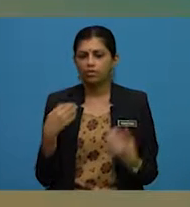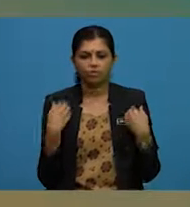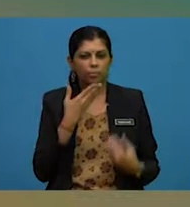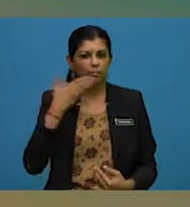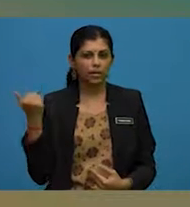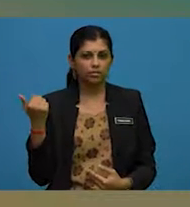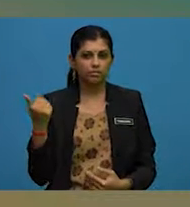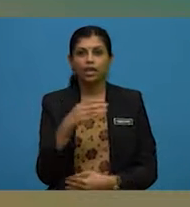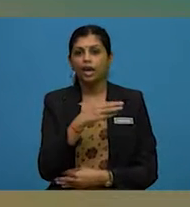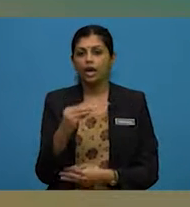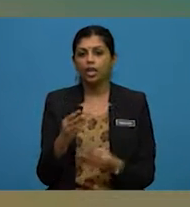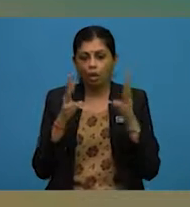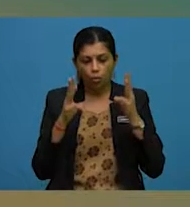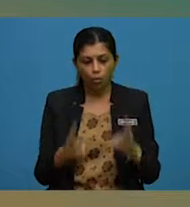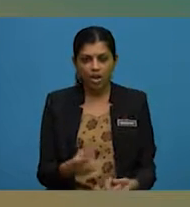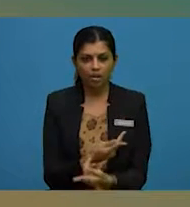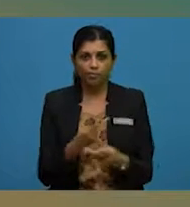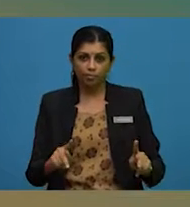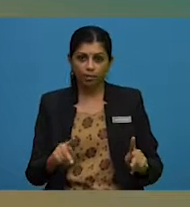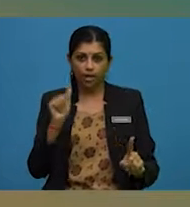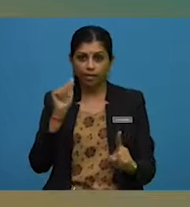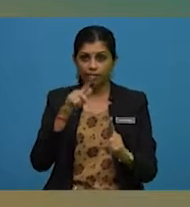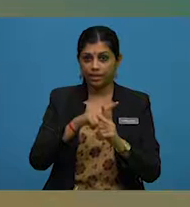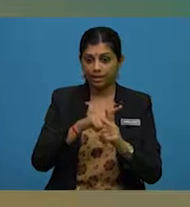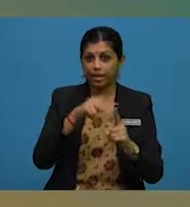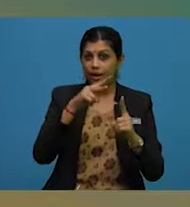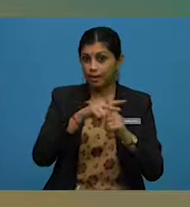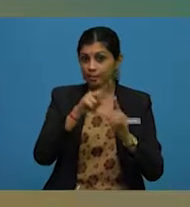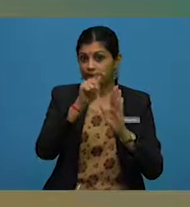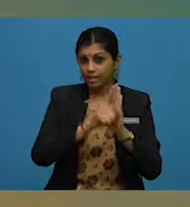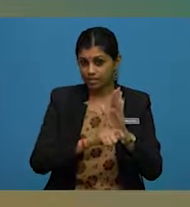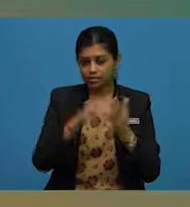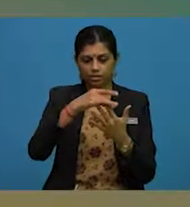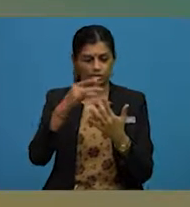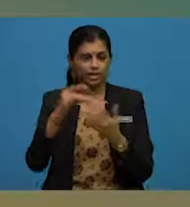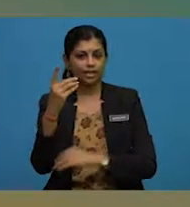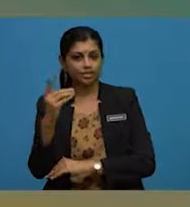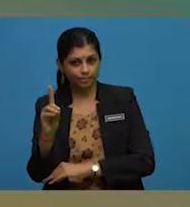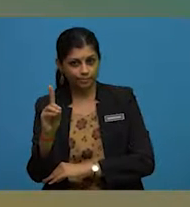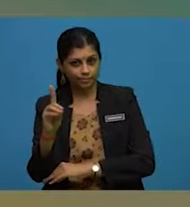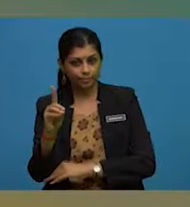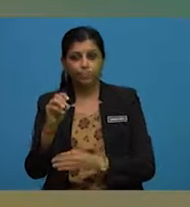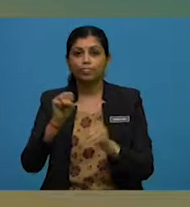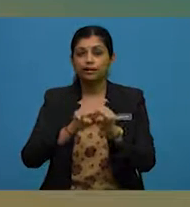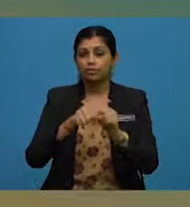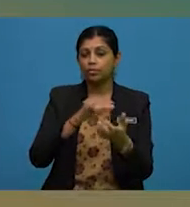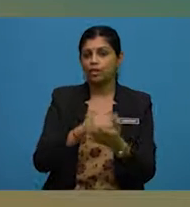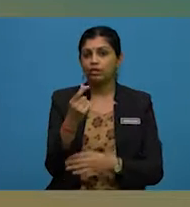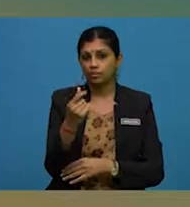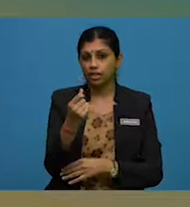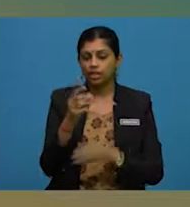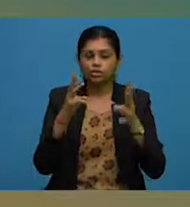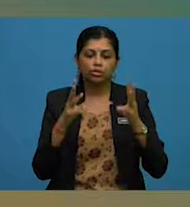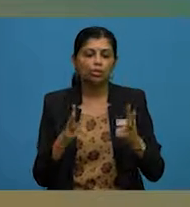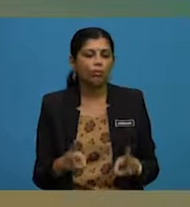most well-prepared applicants are selected so that their money is well spent.